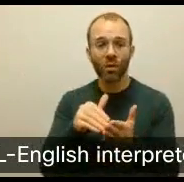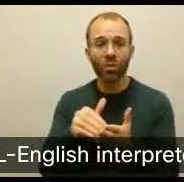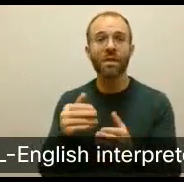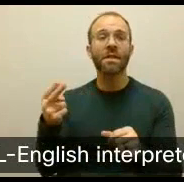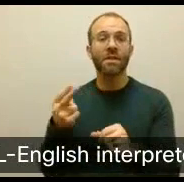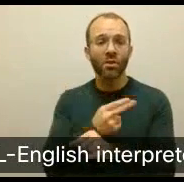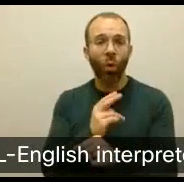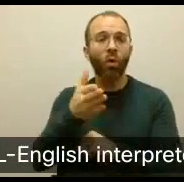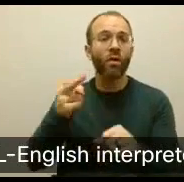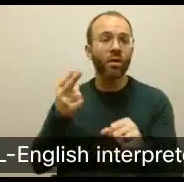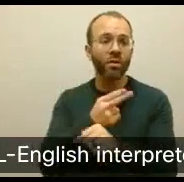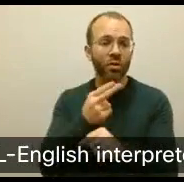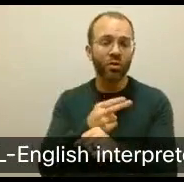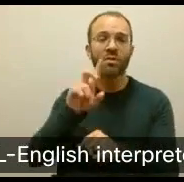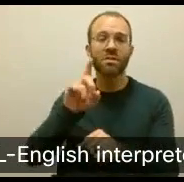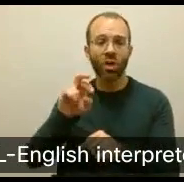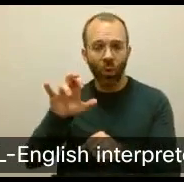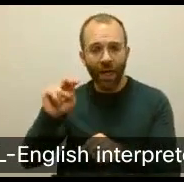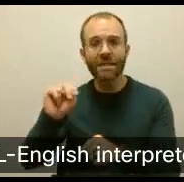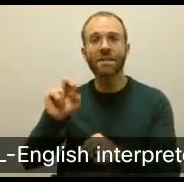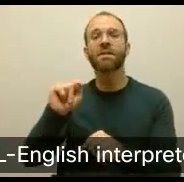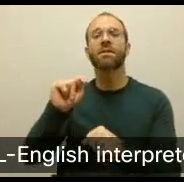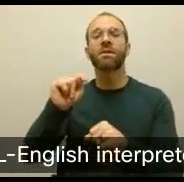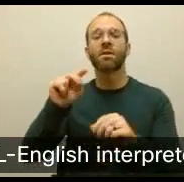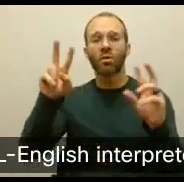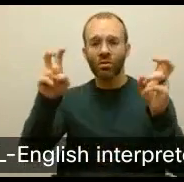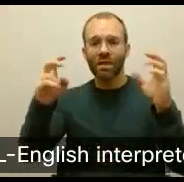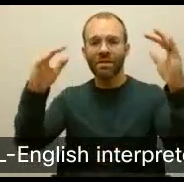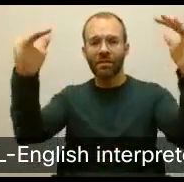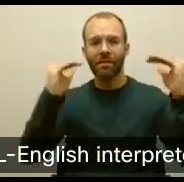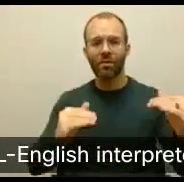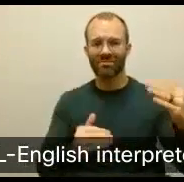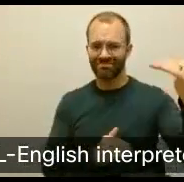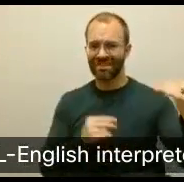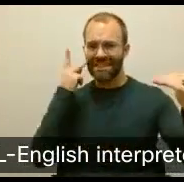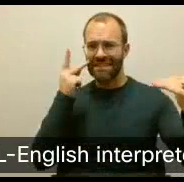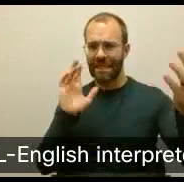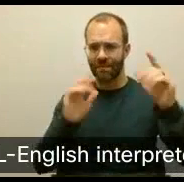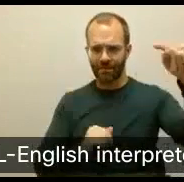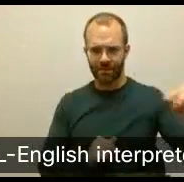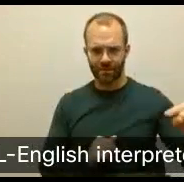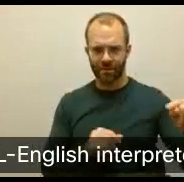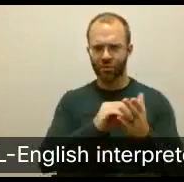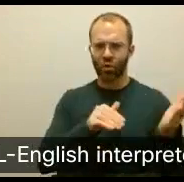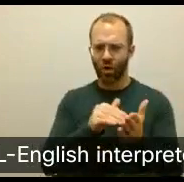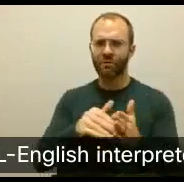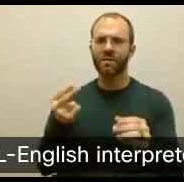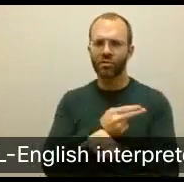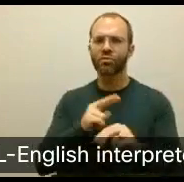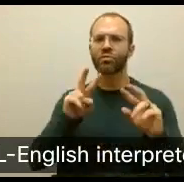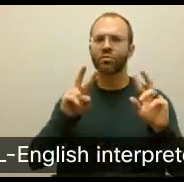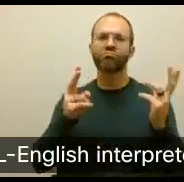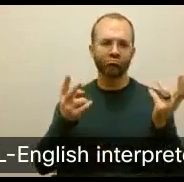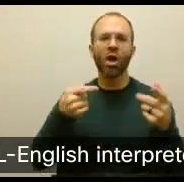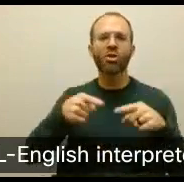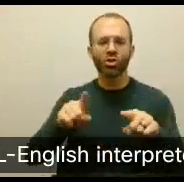in taking notes, and the attempt at paraphrasing says, students often use quotes while note-taking. Now, they have changed the order of some